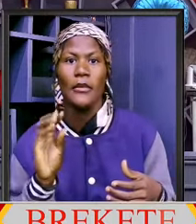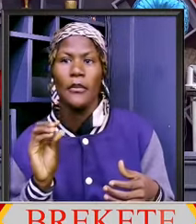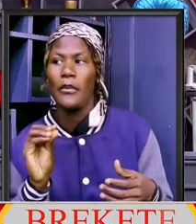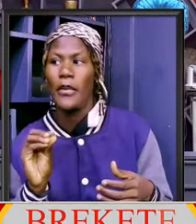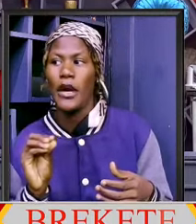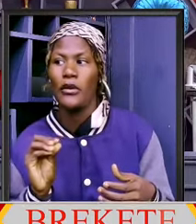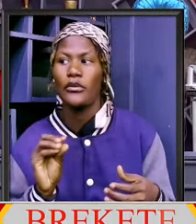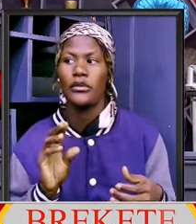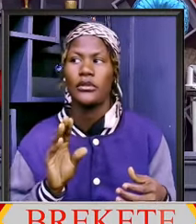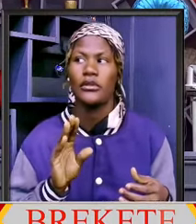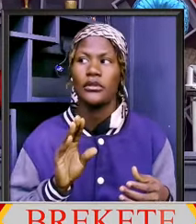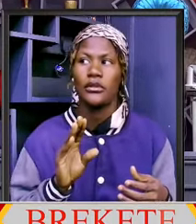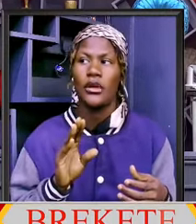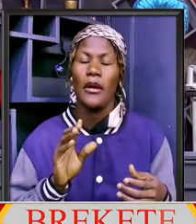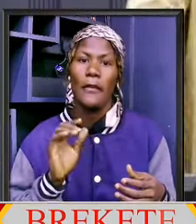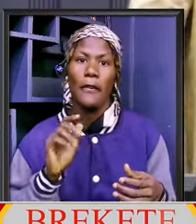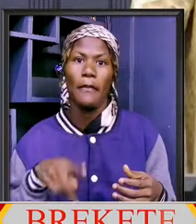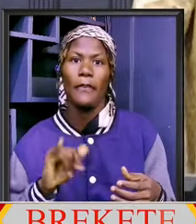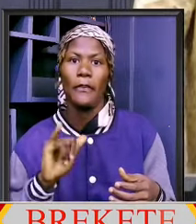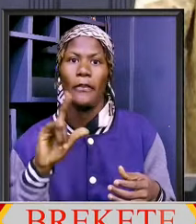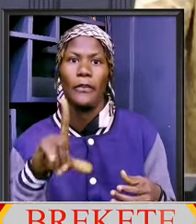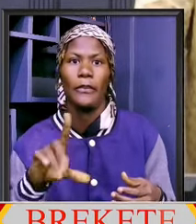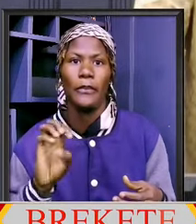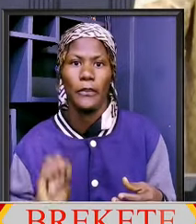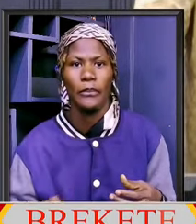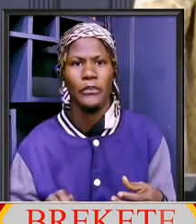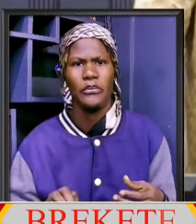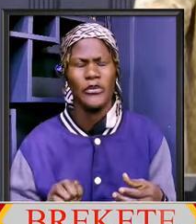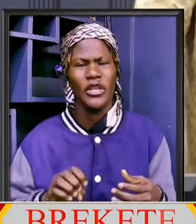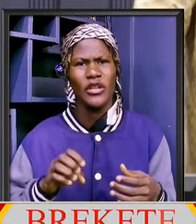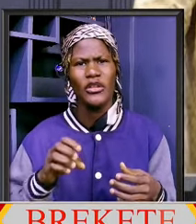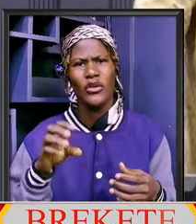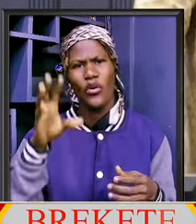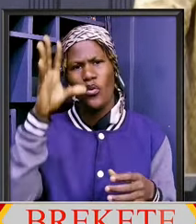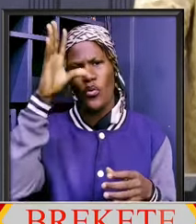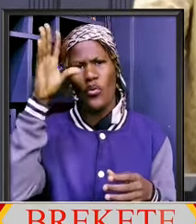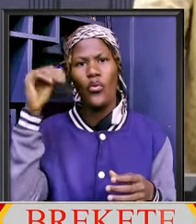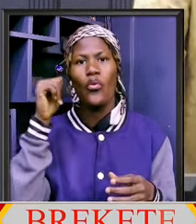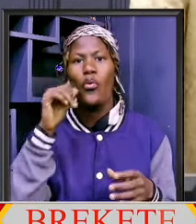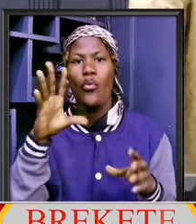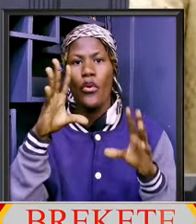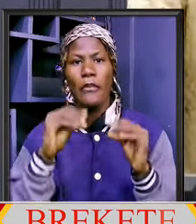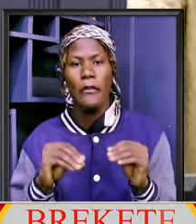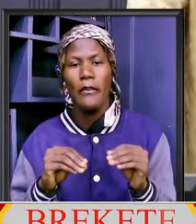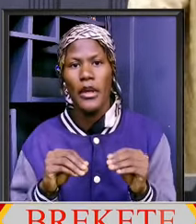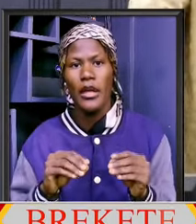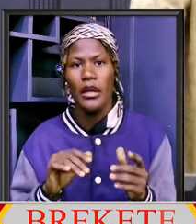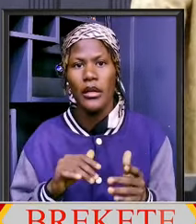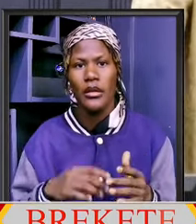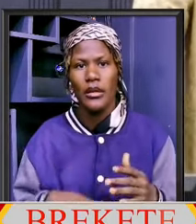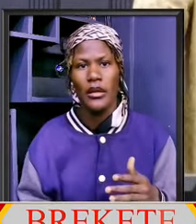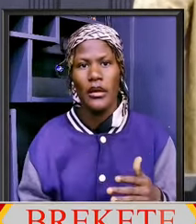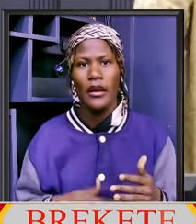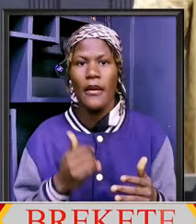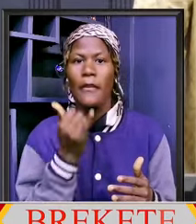pain, make una pity them. Most especially women. When then they get menstrual cramps. Hey, what is it?